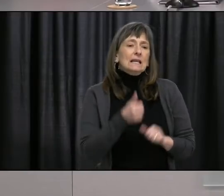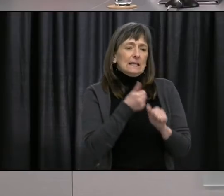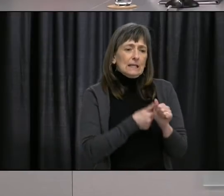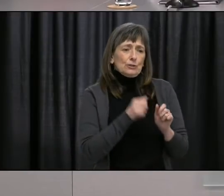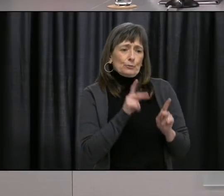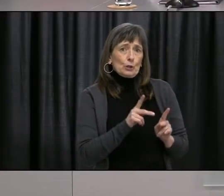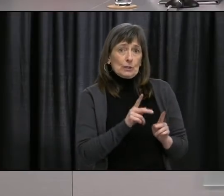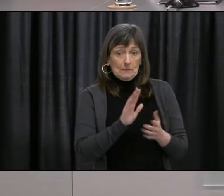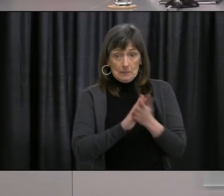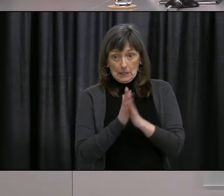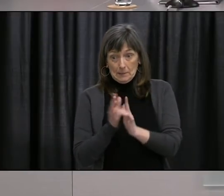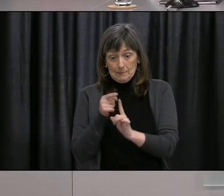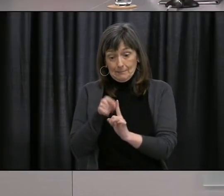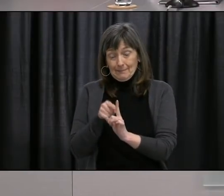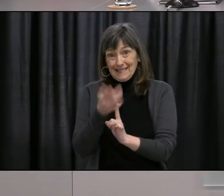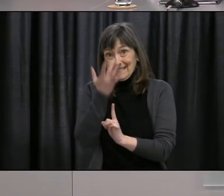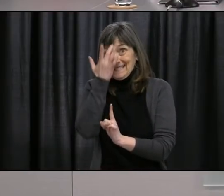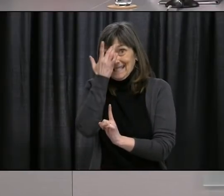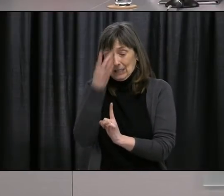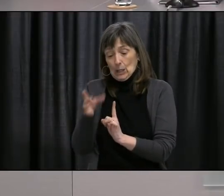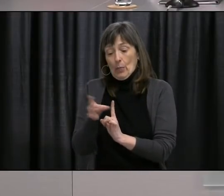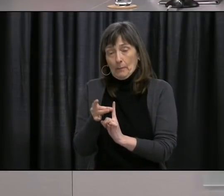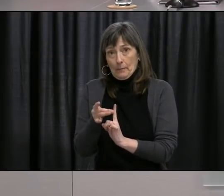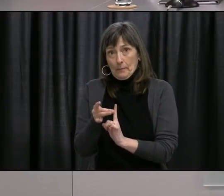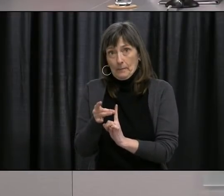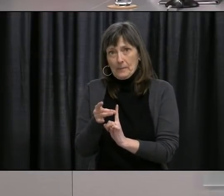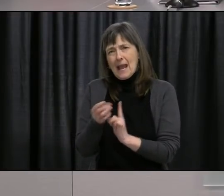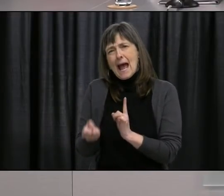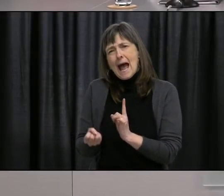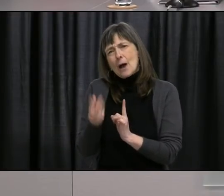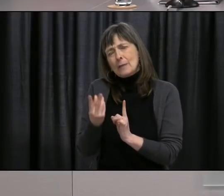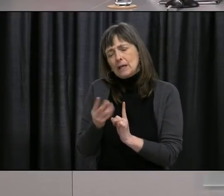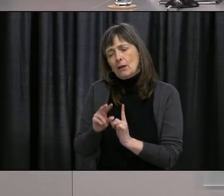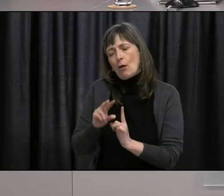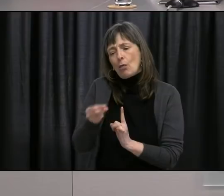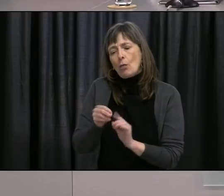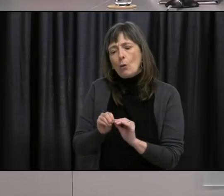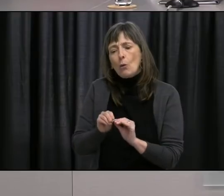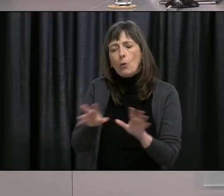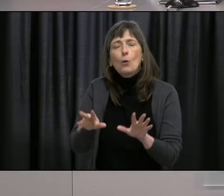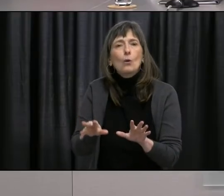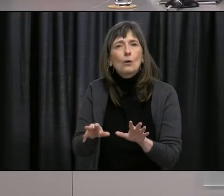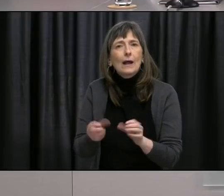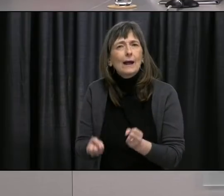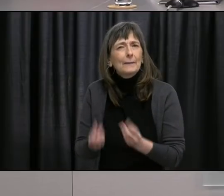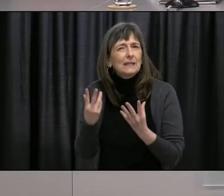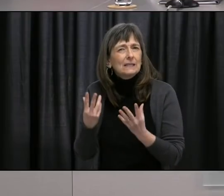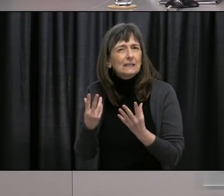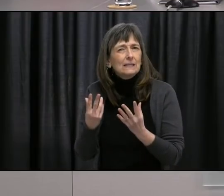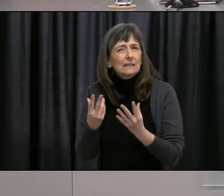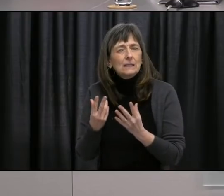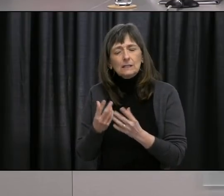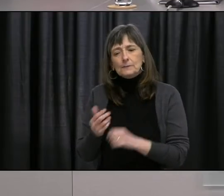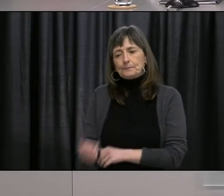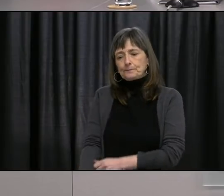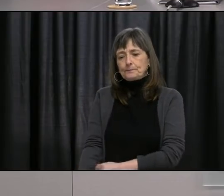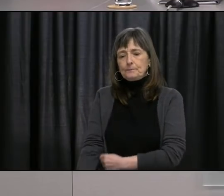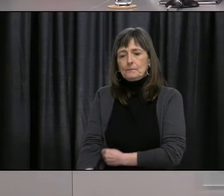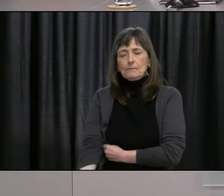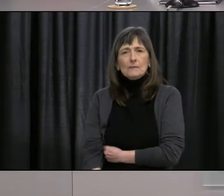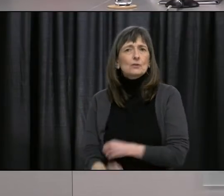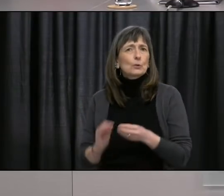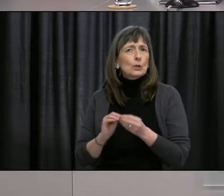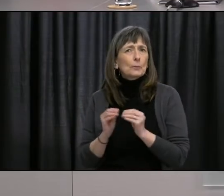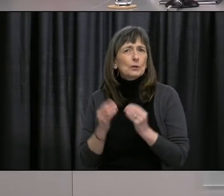many people are they infecting? Obviously, the higher the number, the faster it spreads. What is the number that we're looking at right now, and how has that